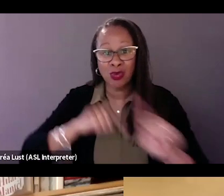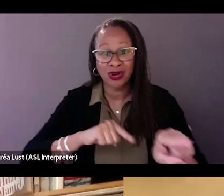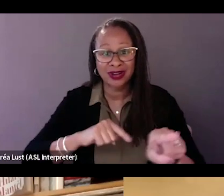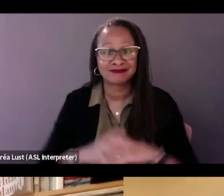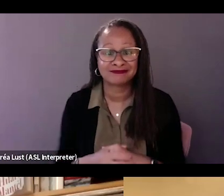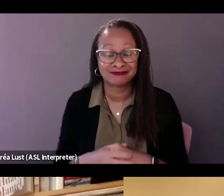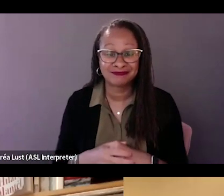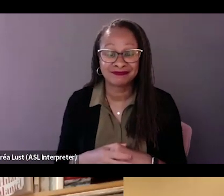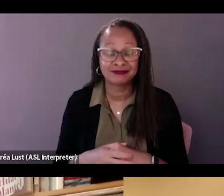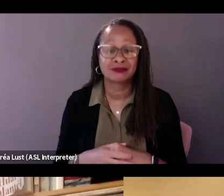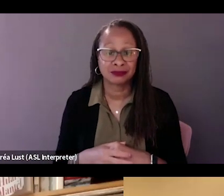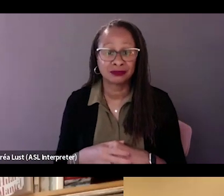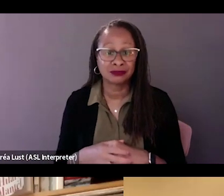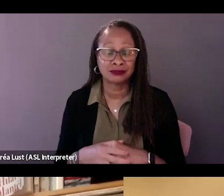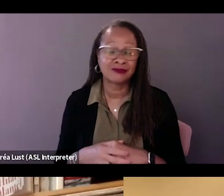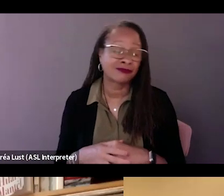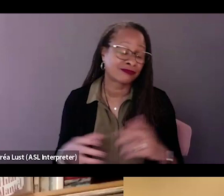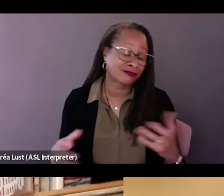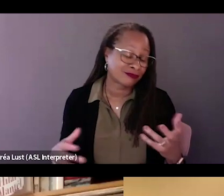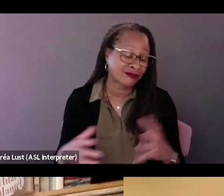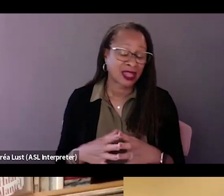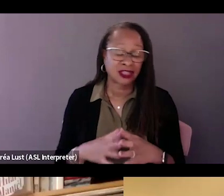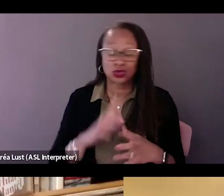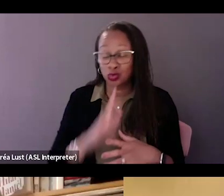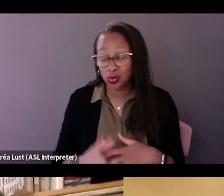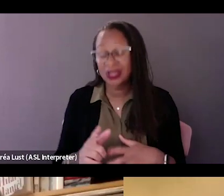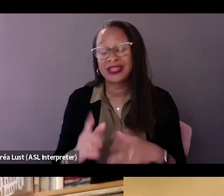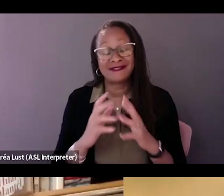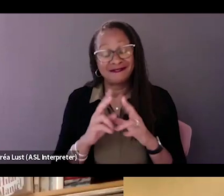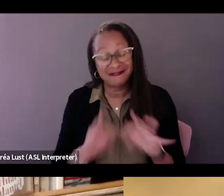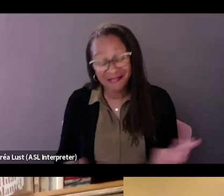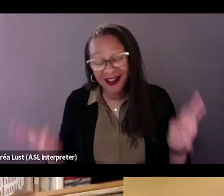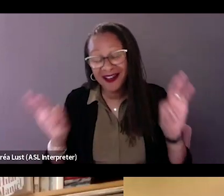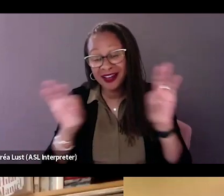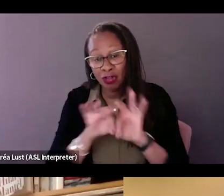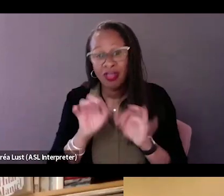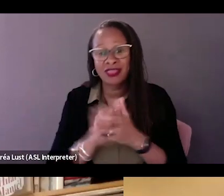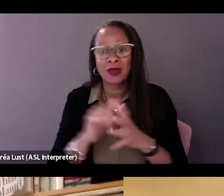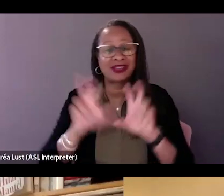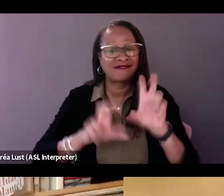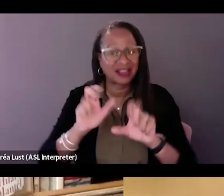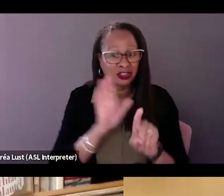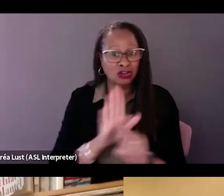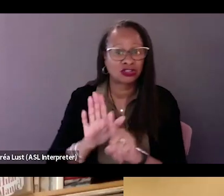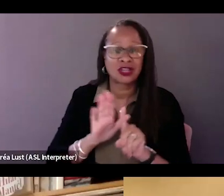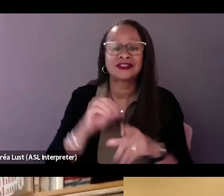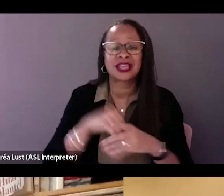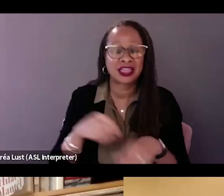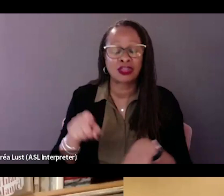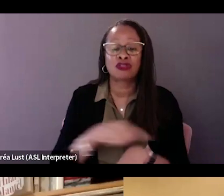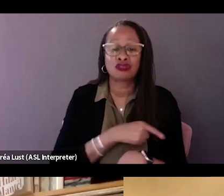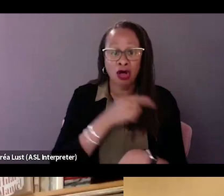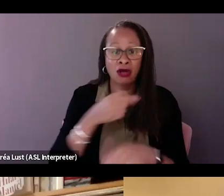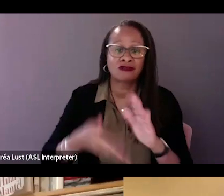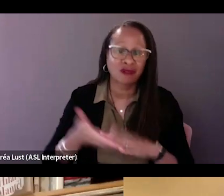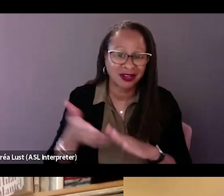So it's absolutely fundamentally vital that we invest ourselves in the long run in sort